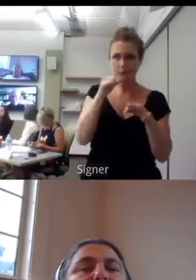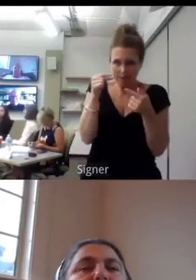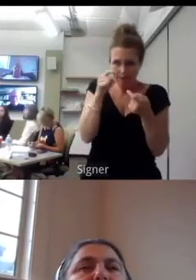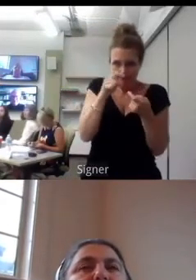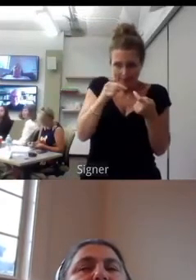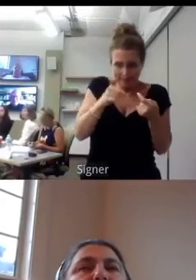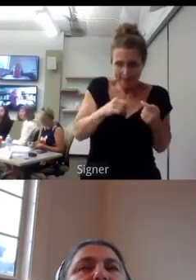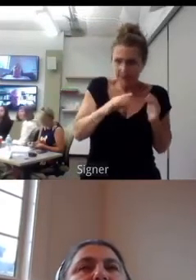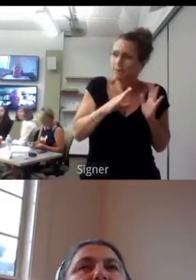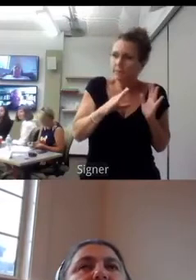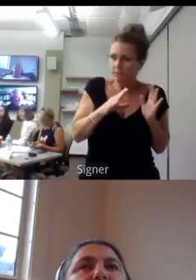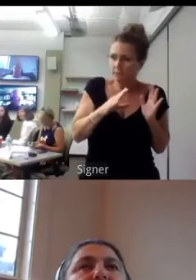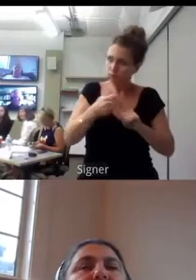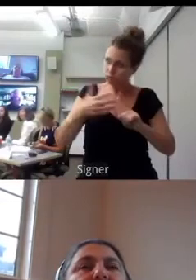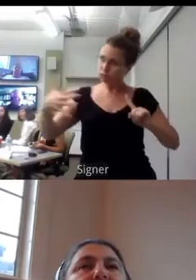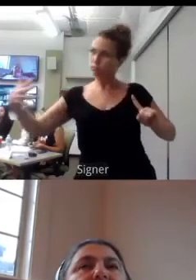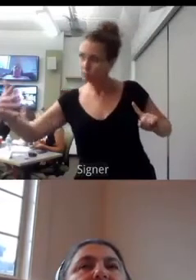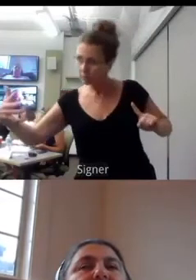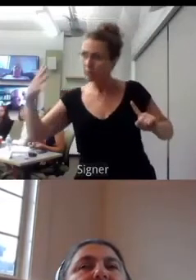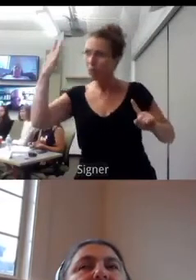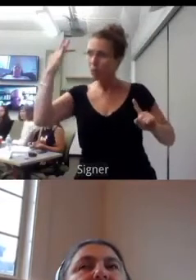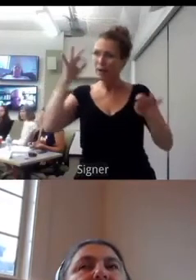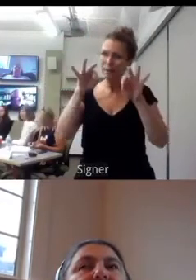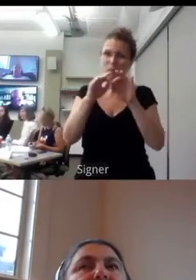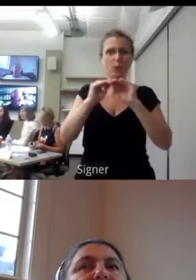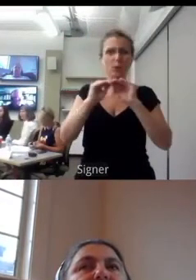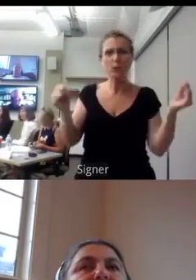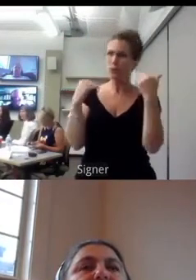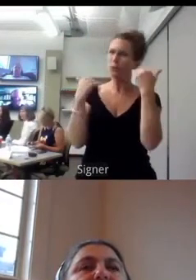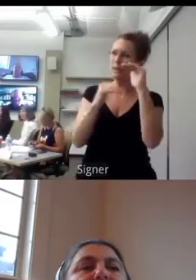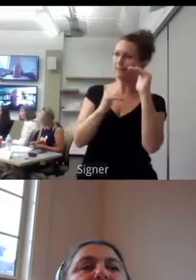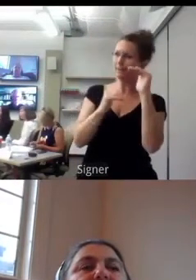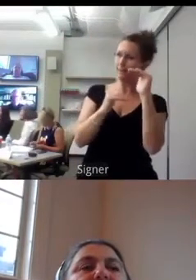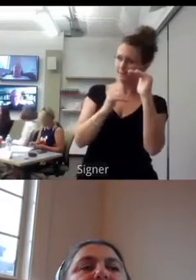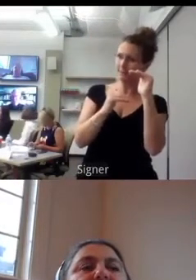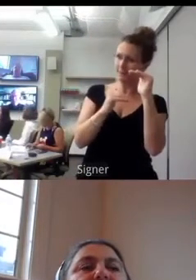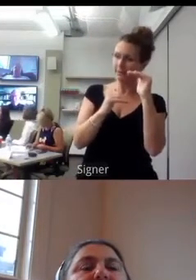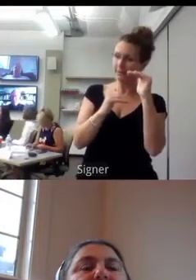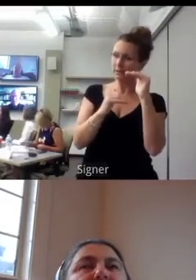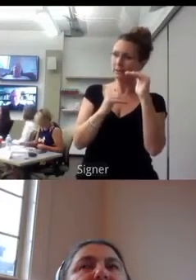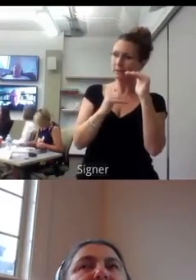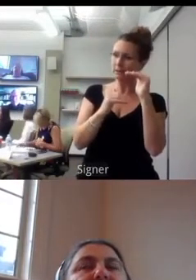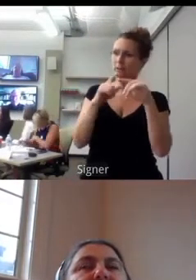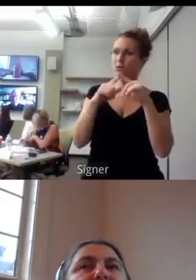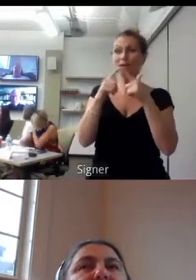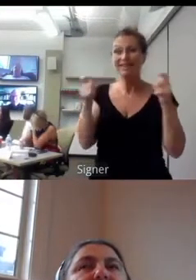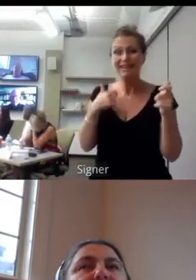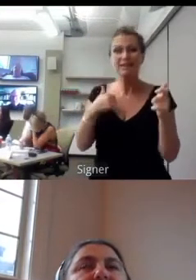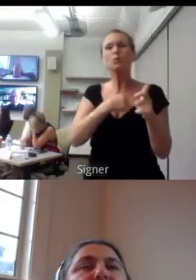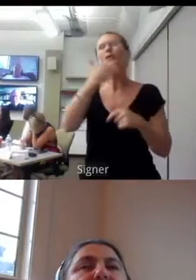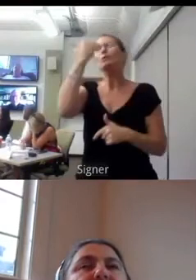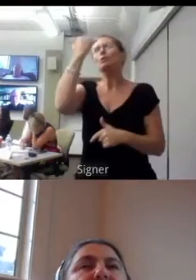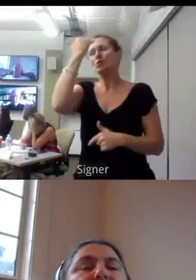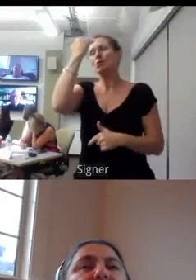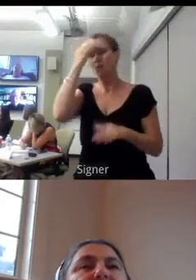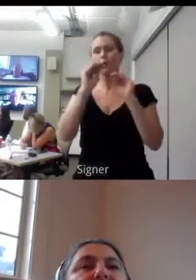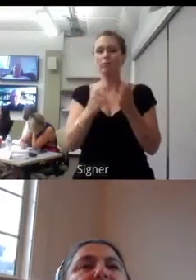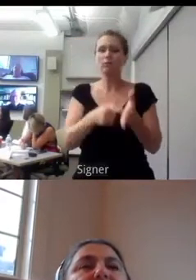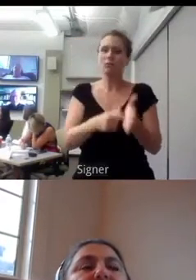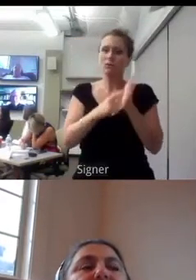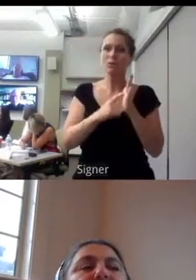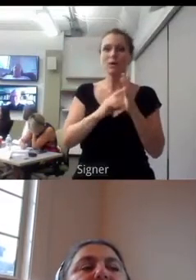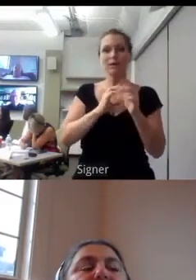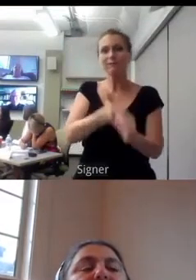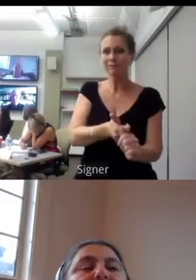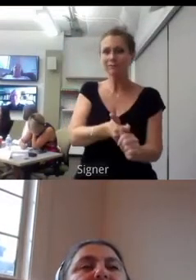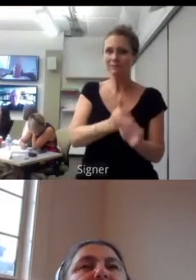without limiting it, the conditions that we knew we wanted organizations to be alive to. So if you